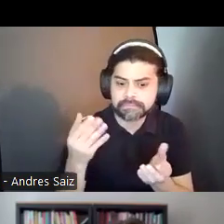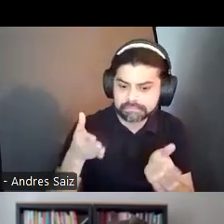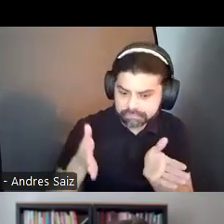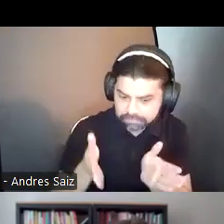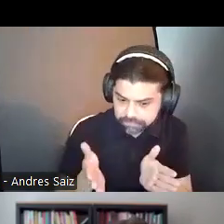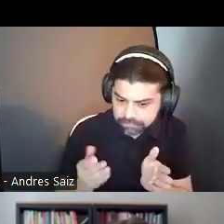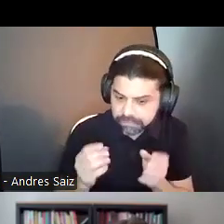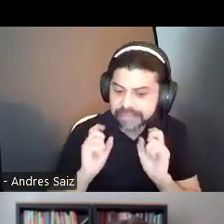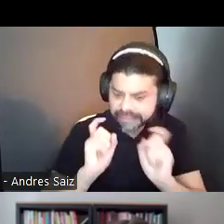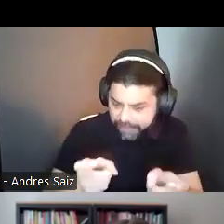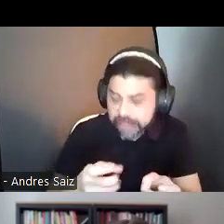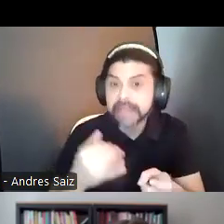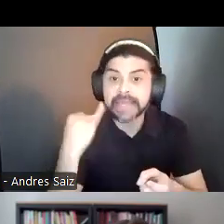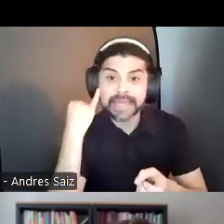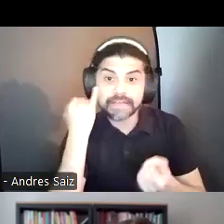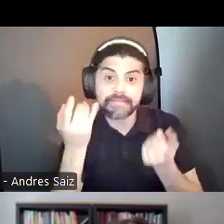and functioning as intended?